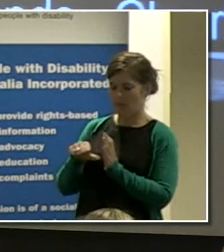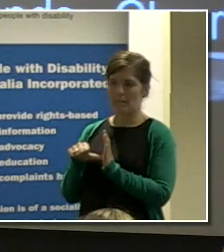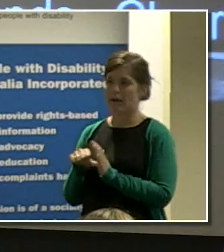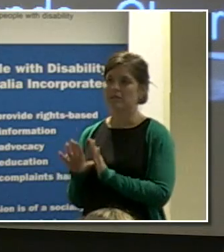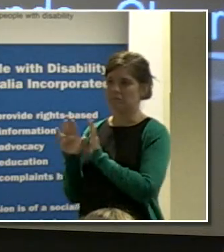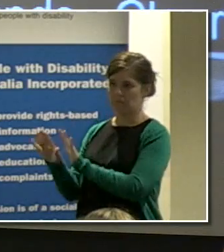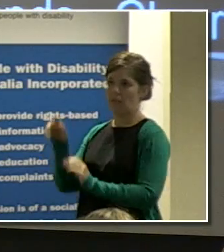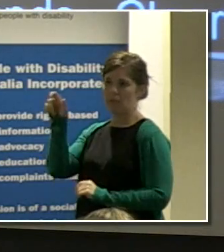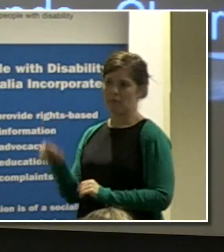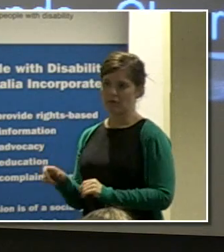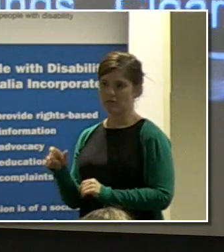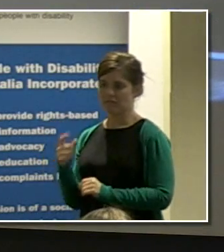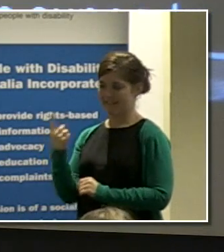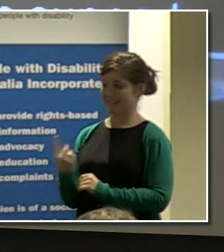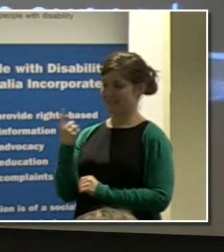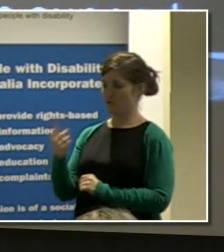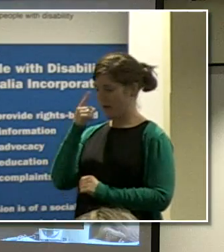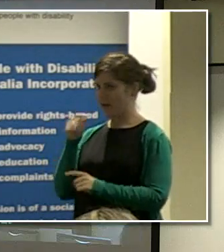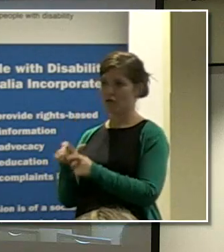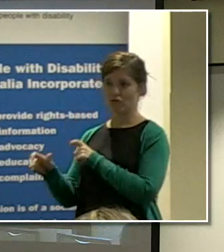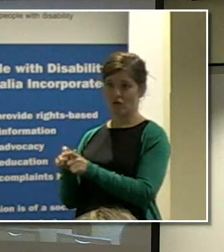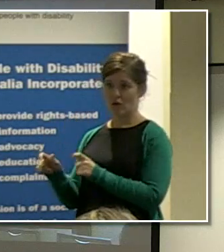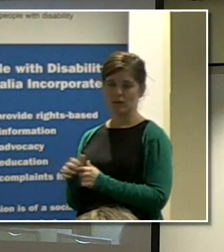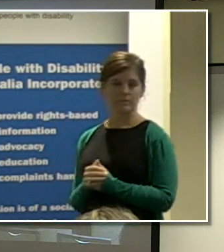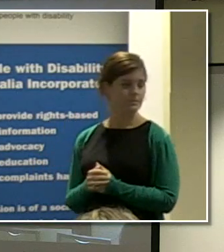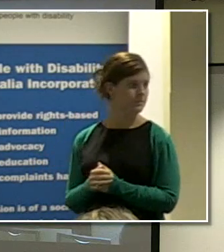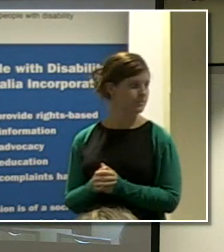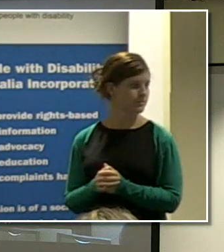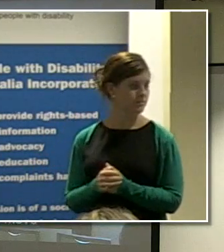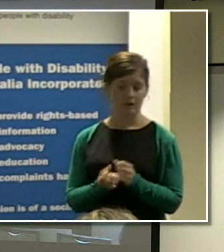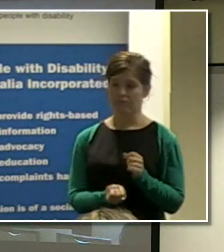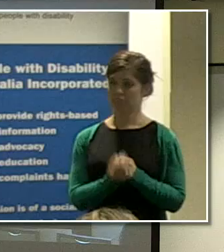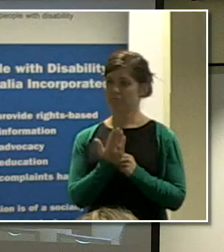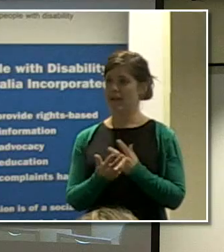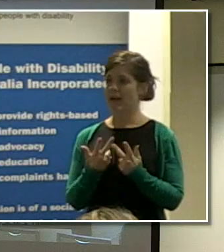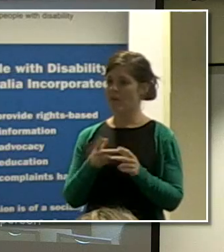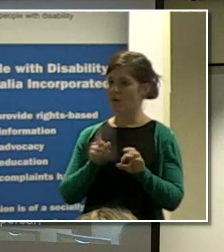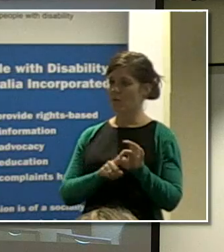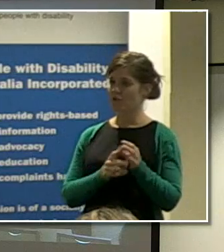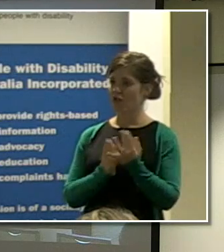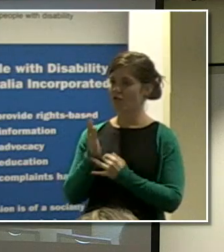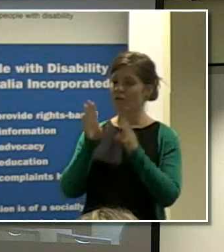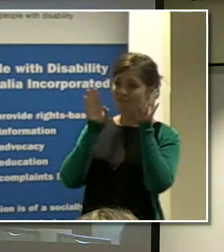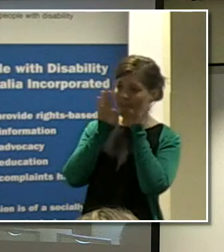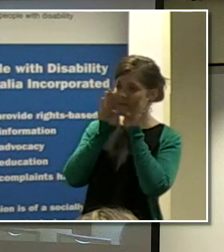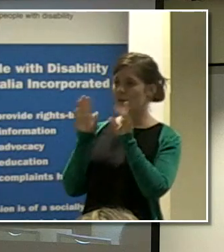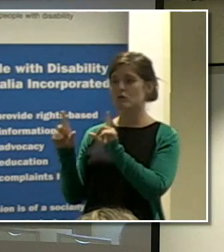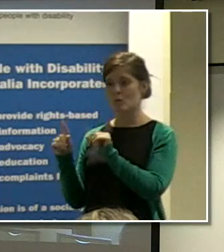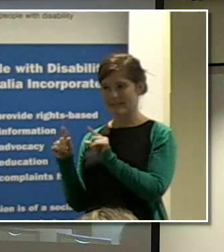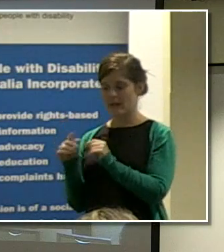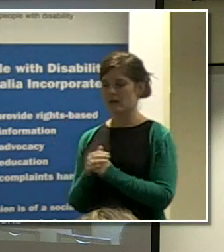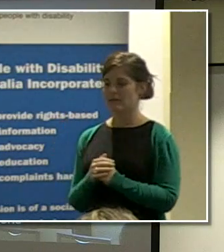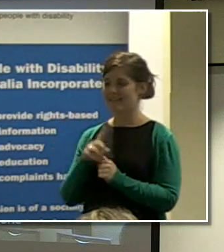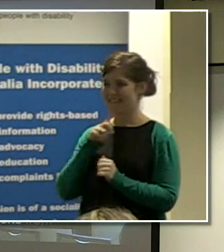person's control. I've got a question that's come in via Twitter and via Facebook. Under